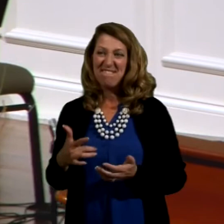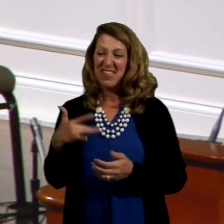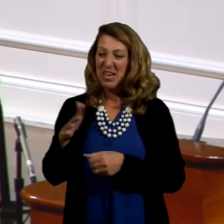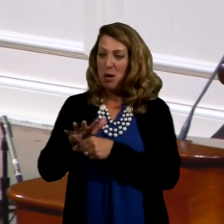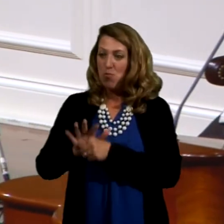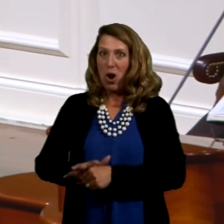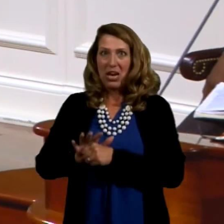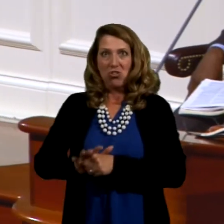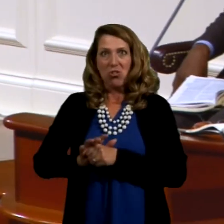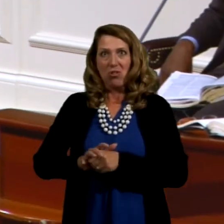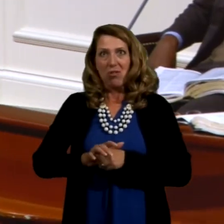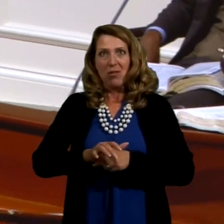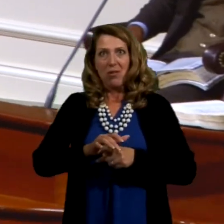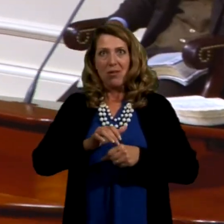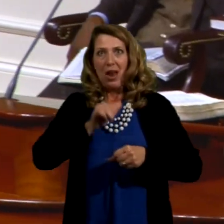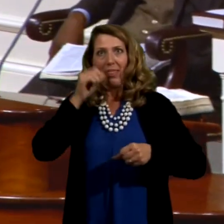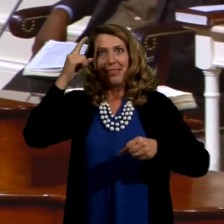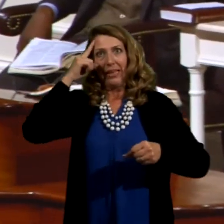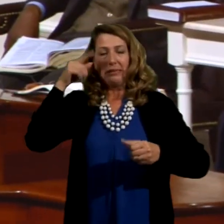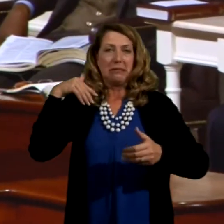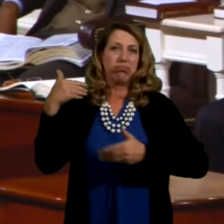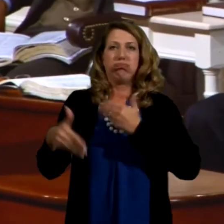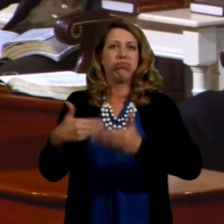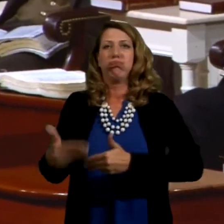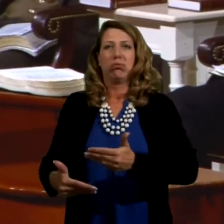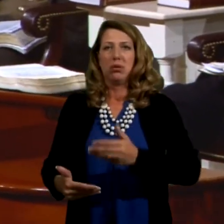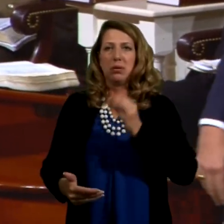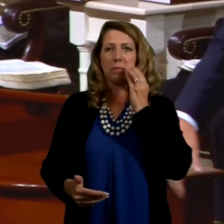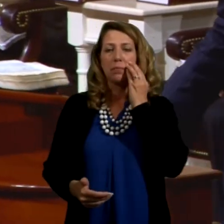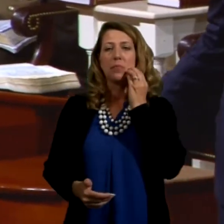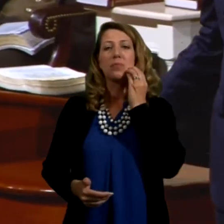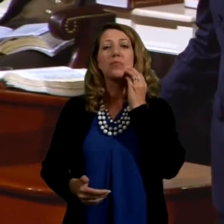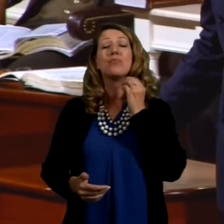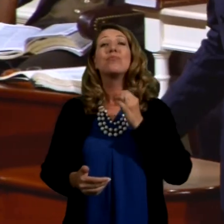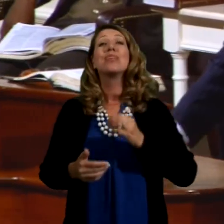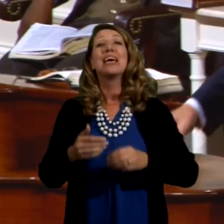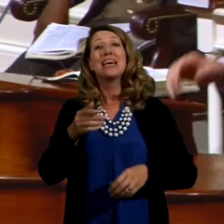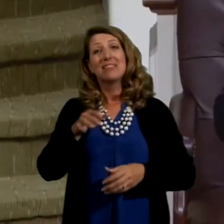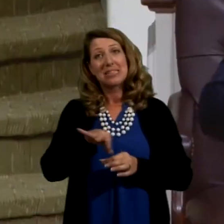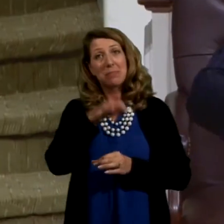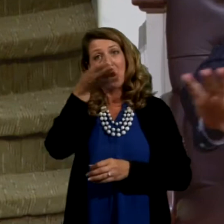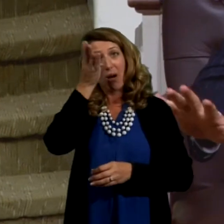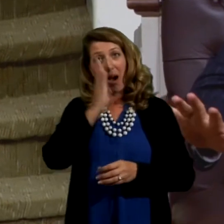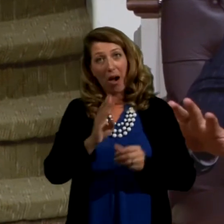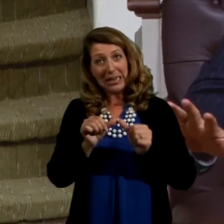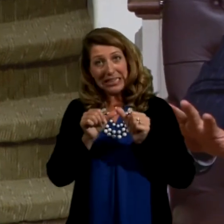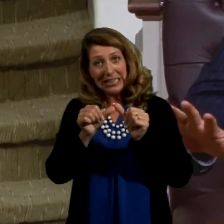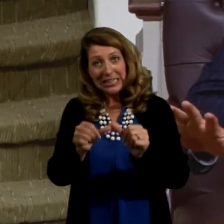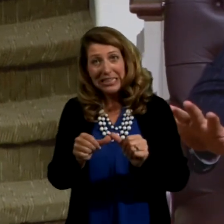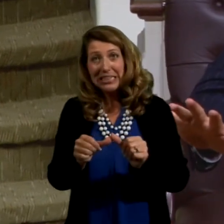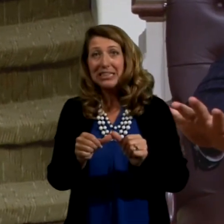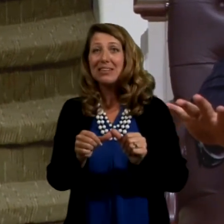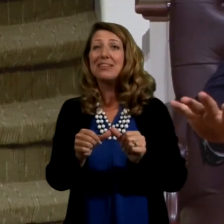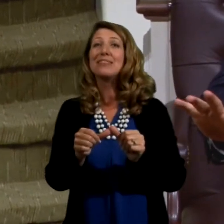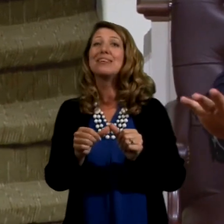pressure, compulsion. You know, if you're finding, man, the Spirit of God leads you. He doesn't push you.